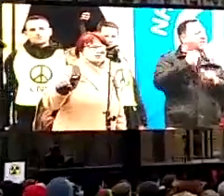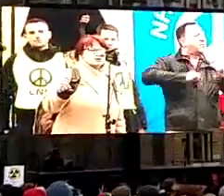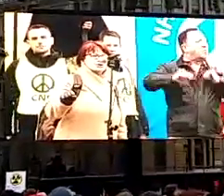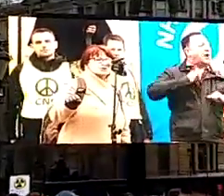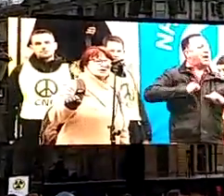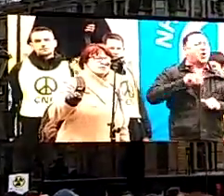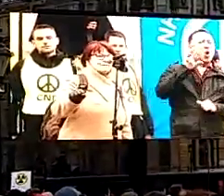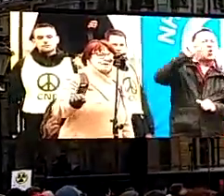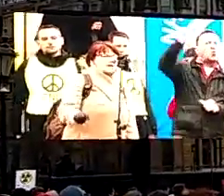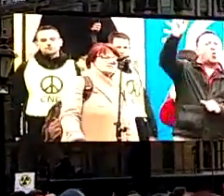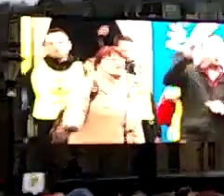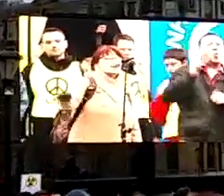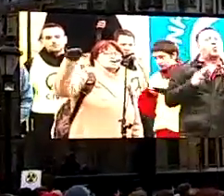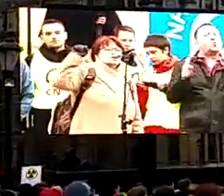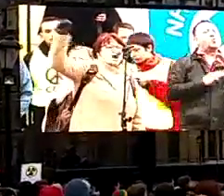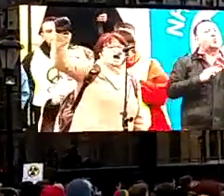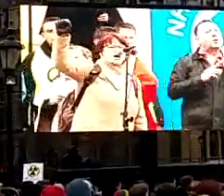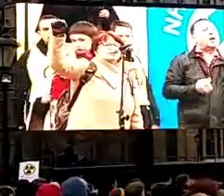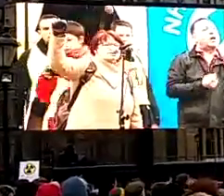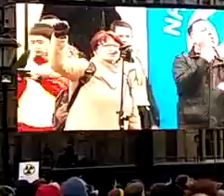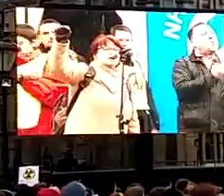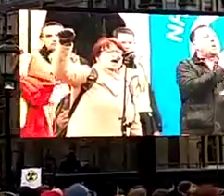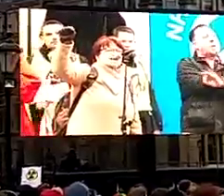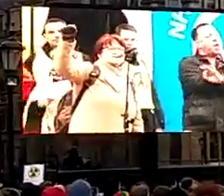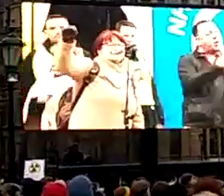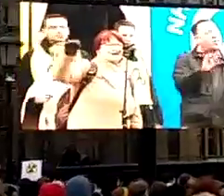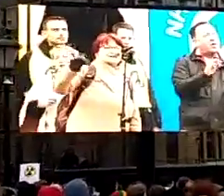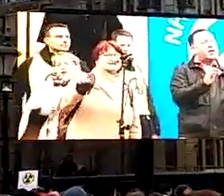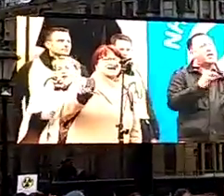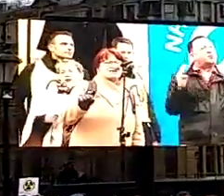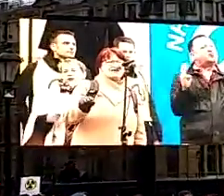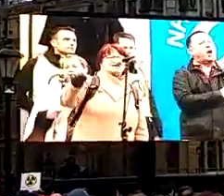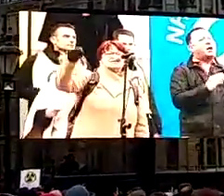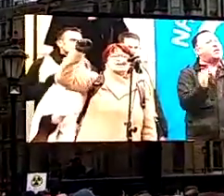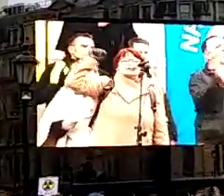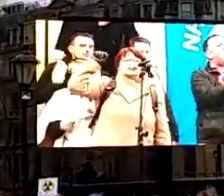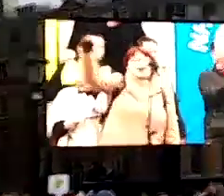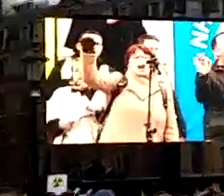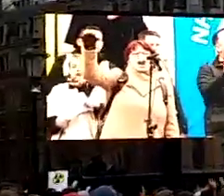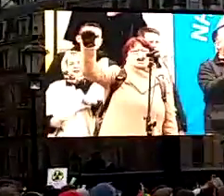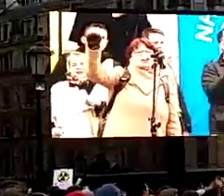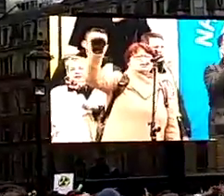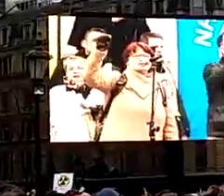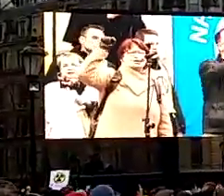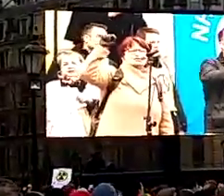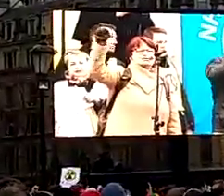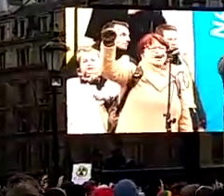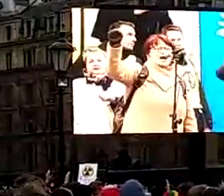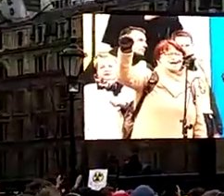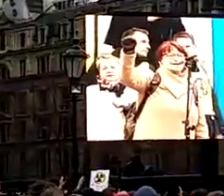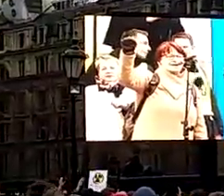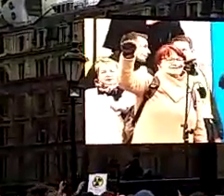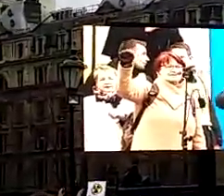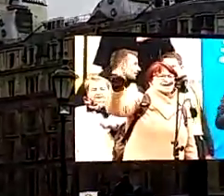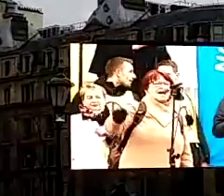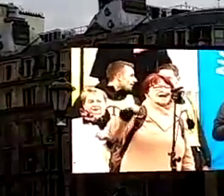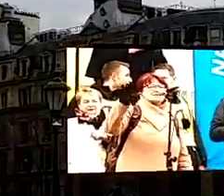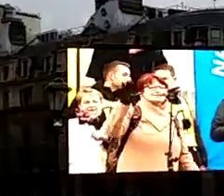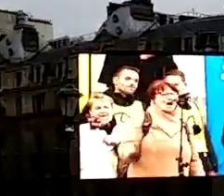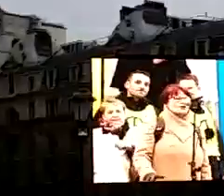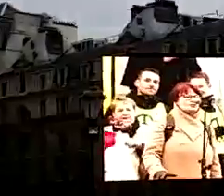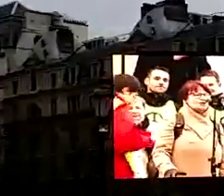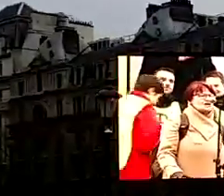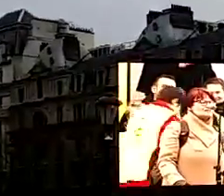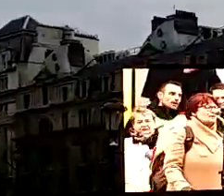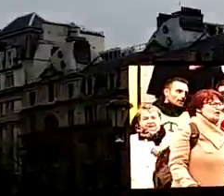No to nuclear weapons. No to Trident. Let's hear it. No to Trident.